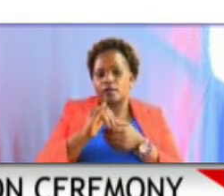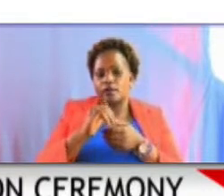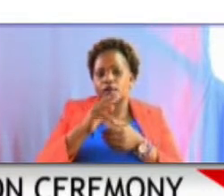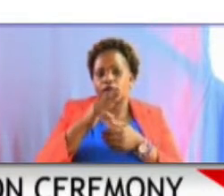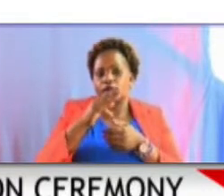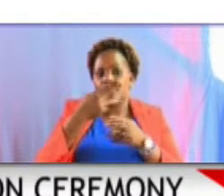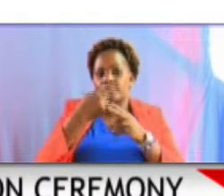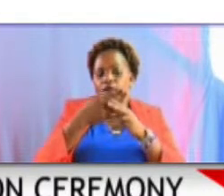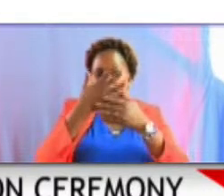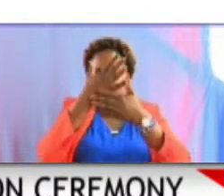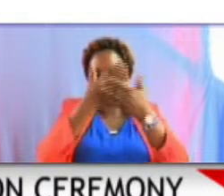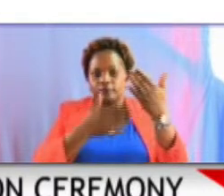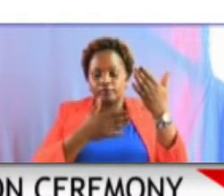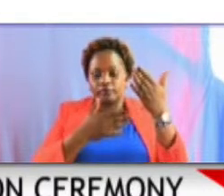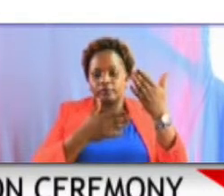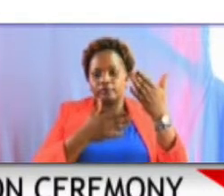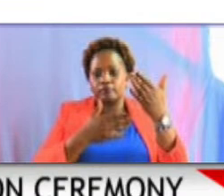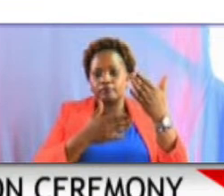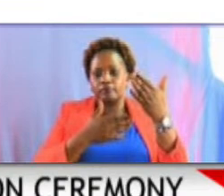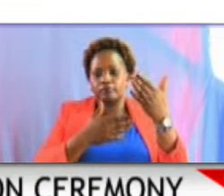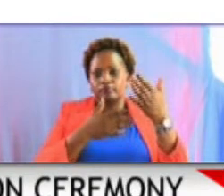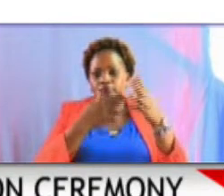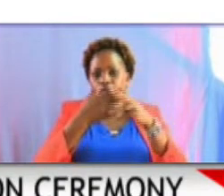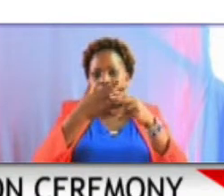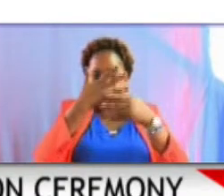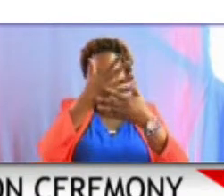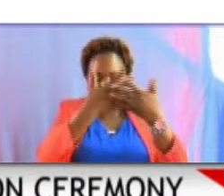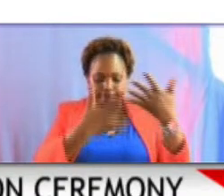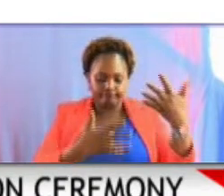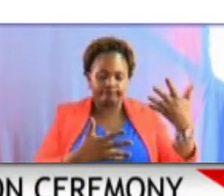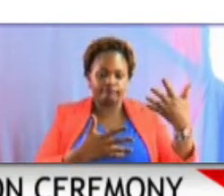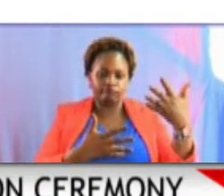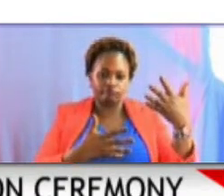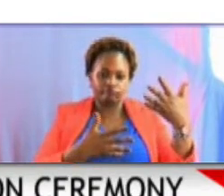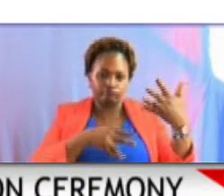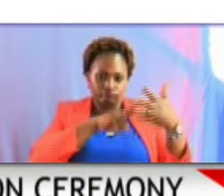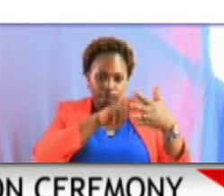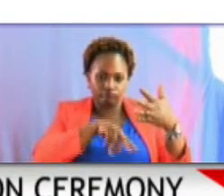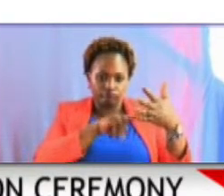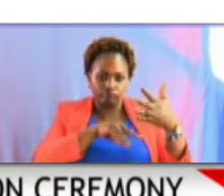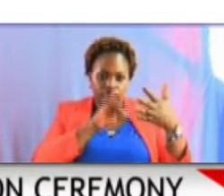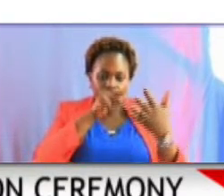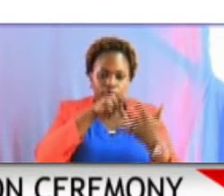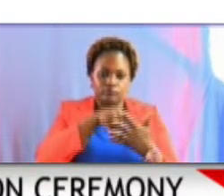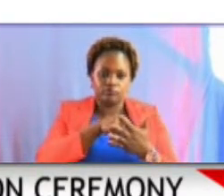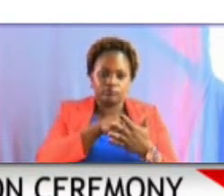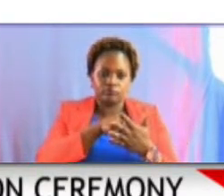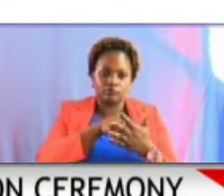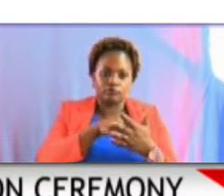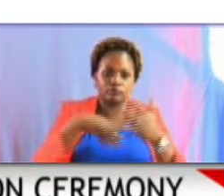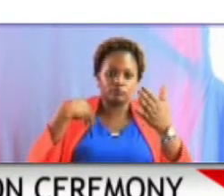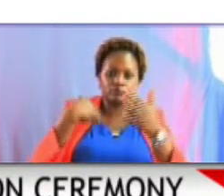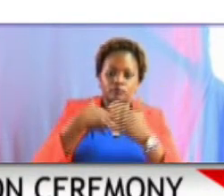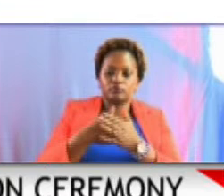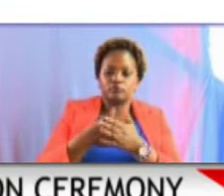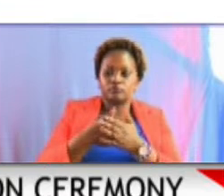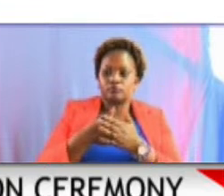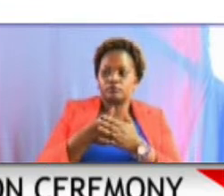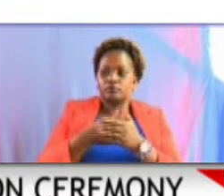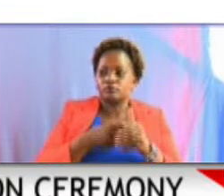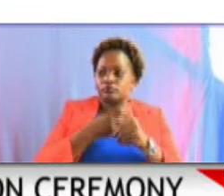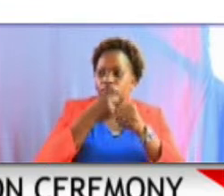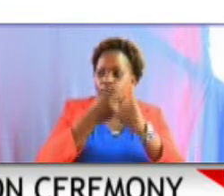Wangari. Pass: John Macharia Ngendo. Graduates to remain standing until the diploma is